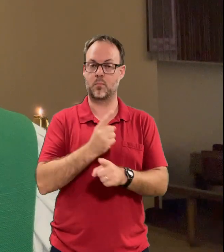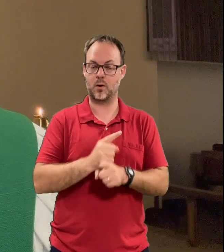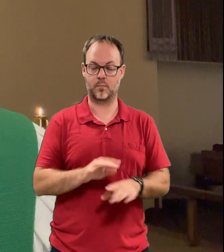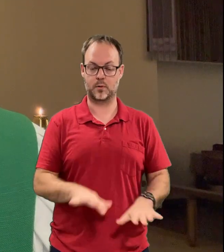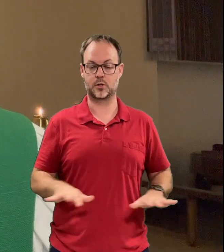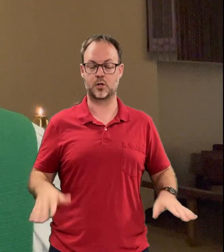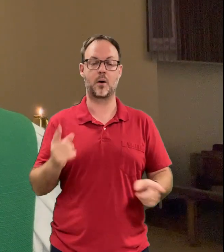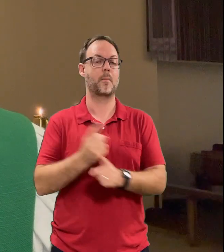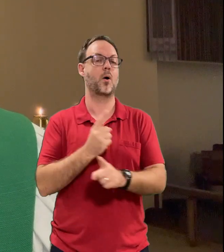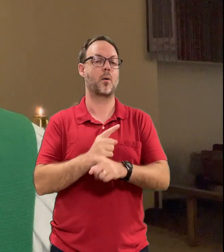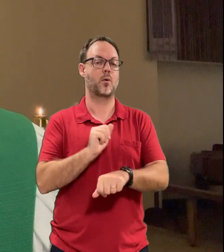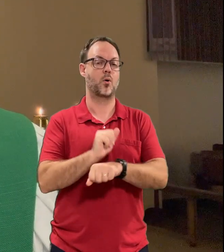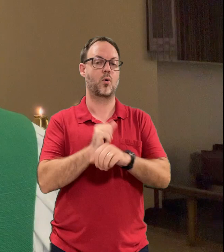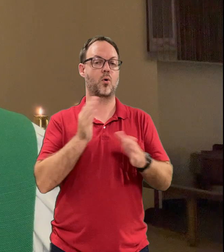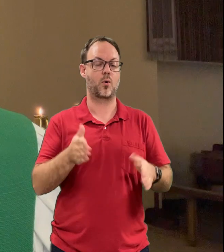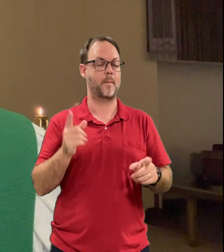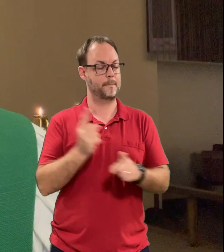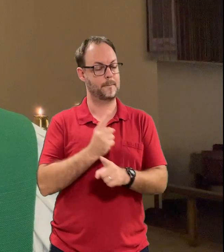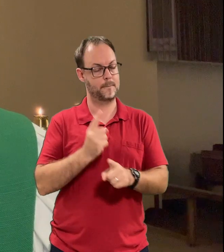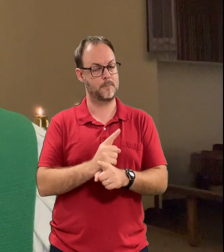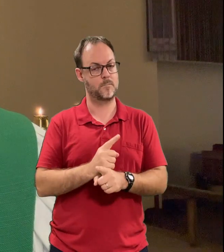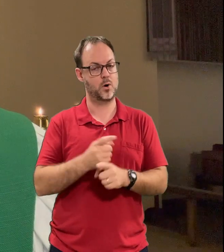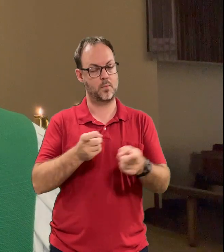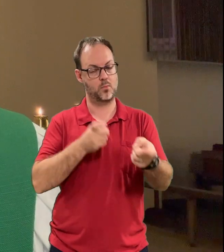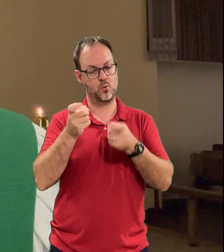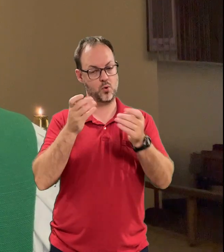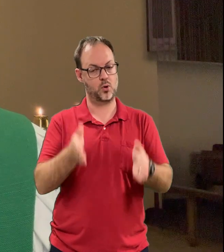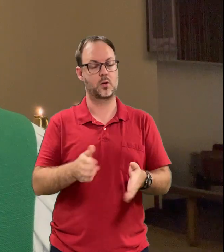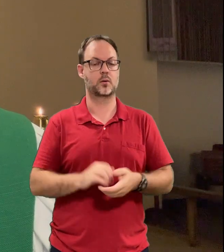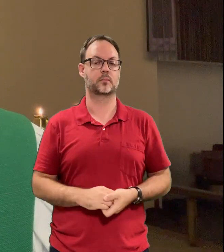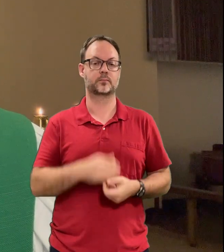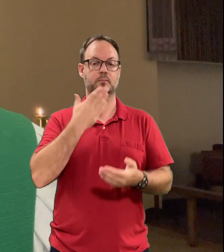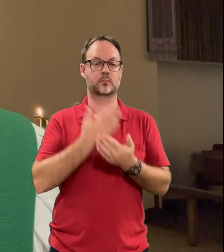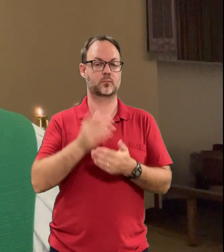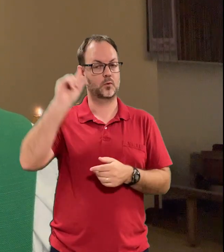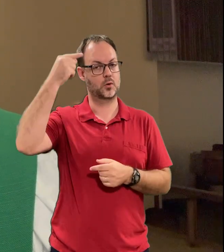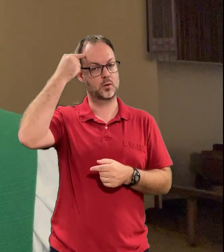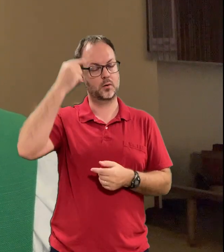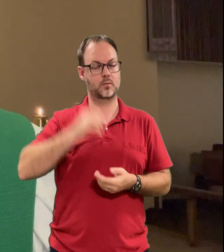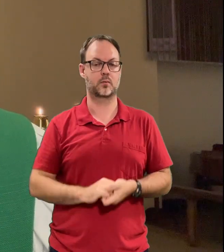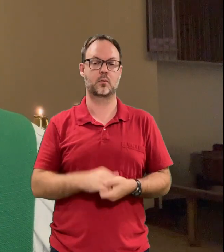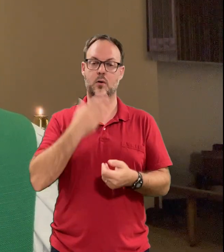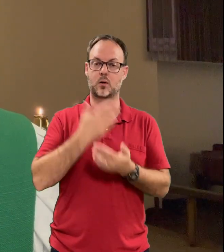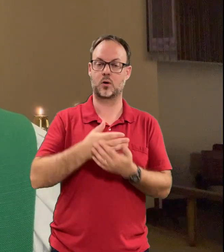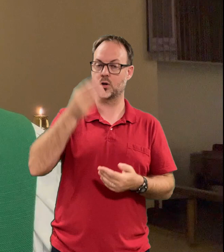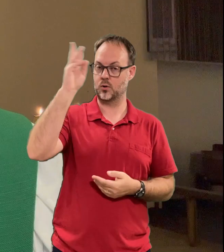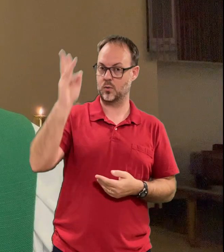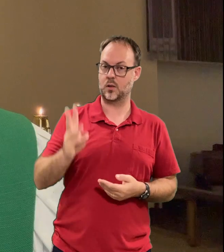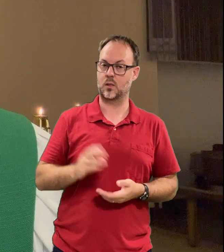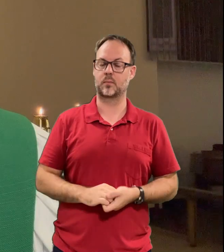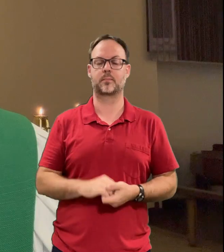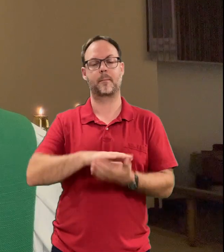devout workers, devout and faithful rulers, good government, good